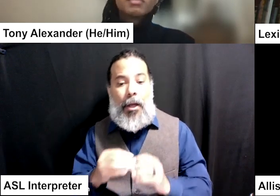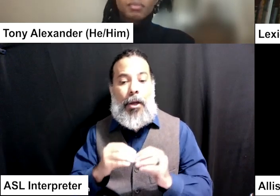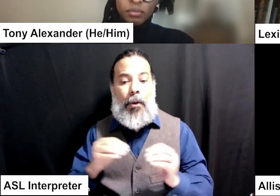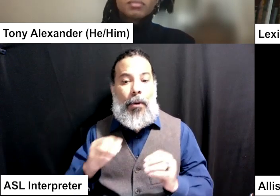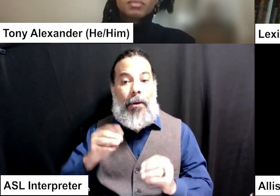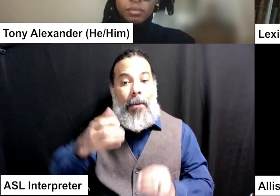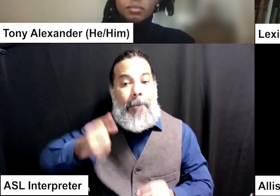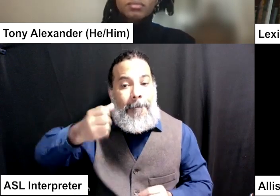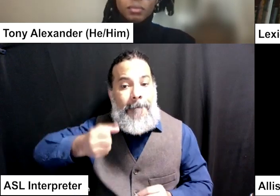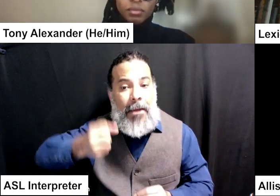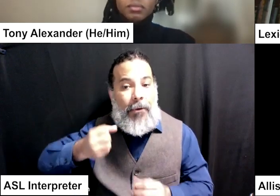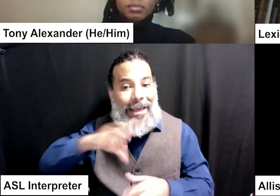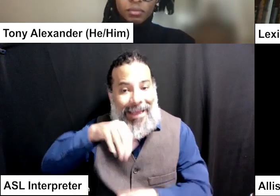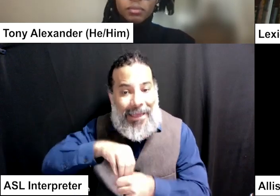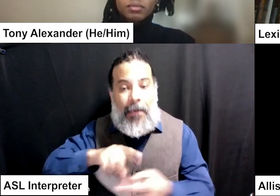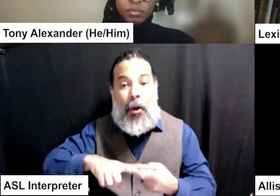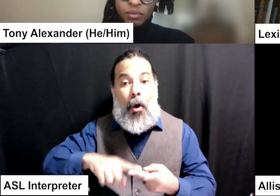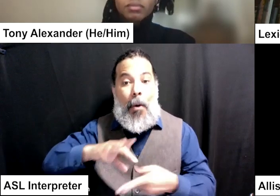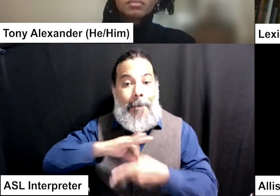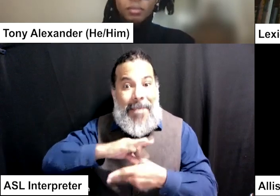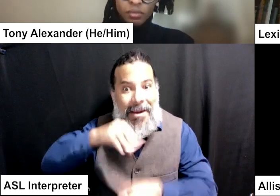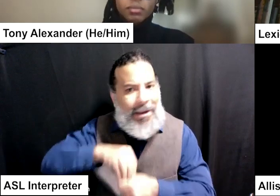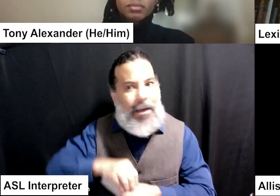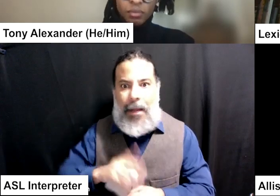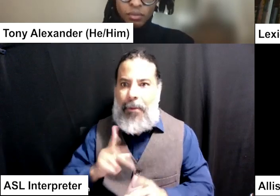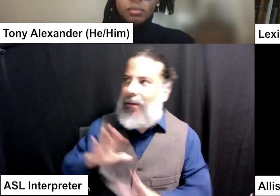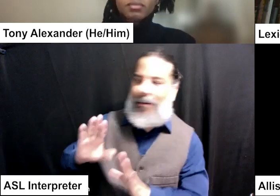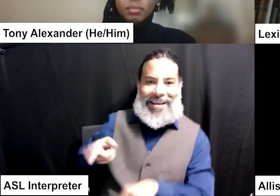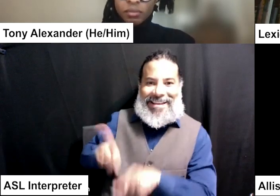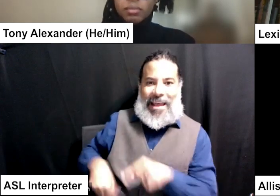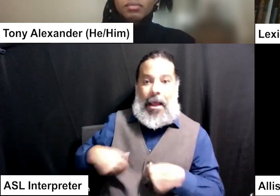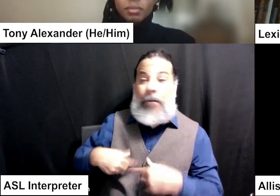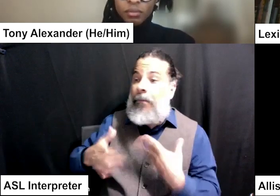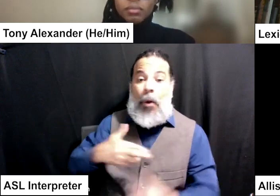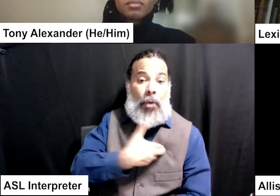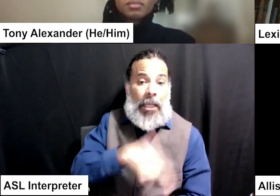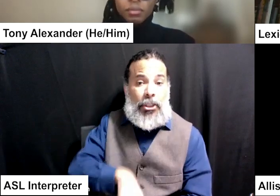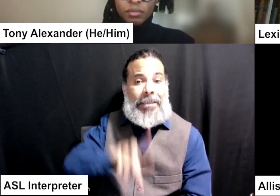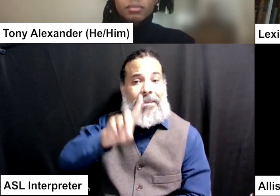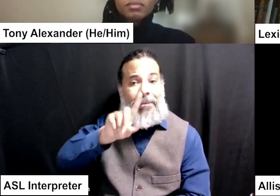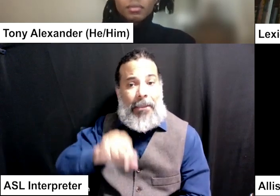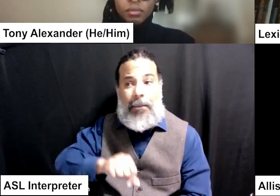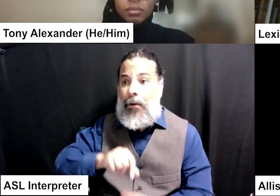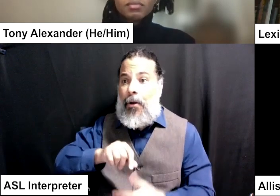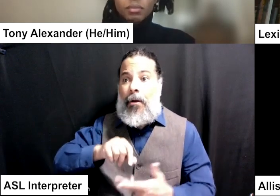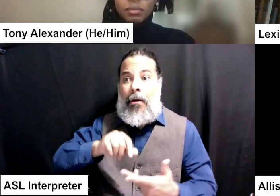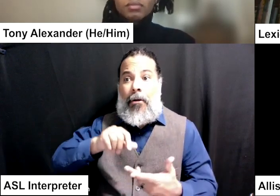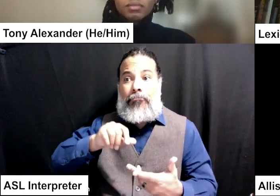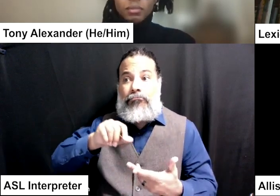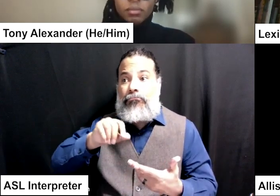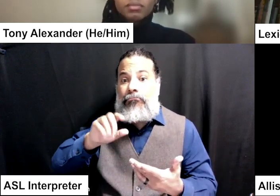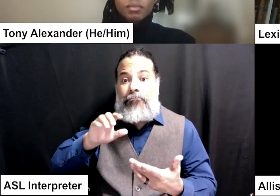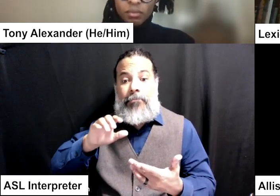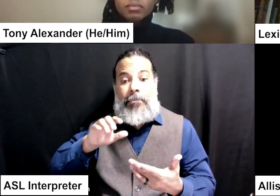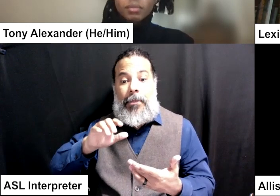products or meat, and folks may not be able to have that, whether that's due to religion or disability or just what some